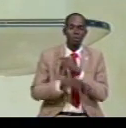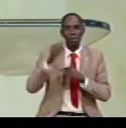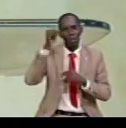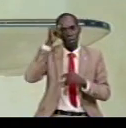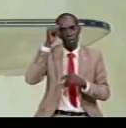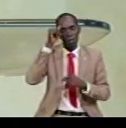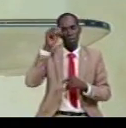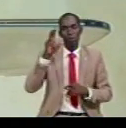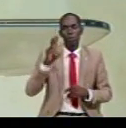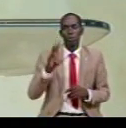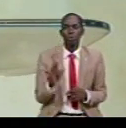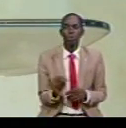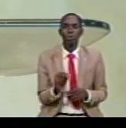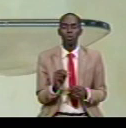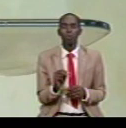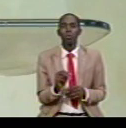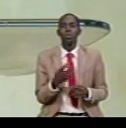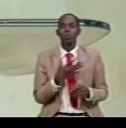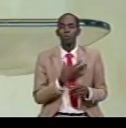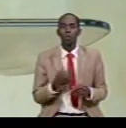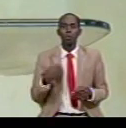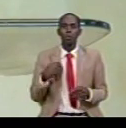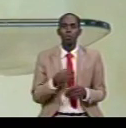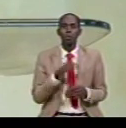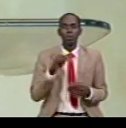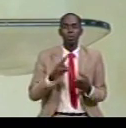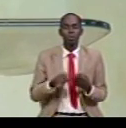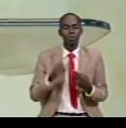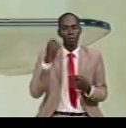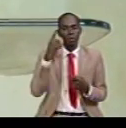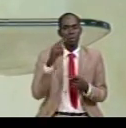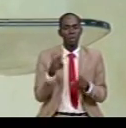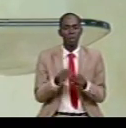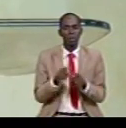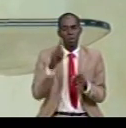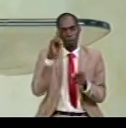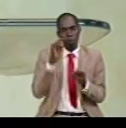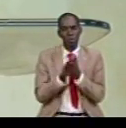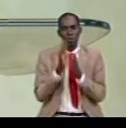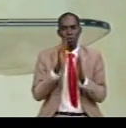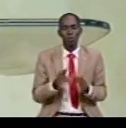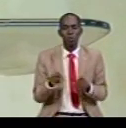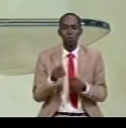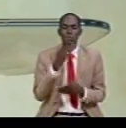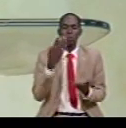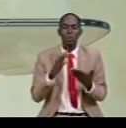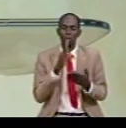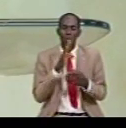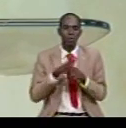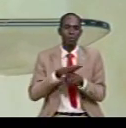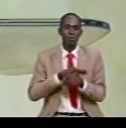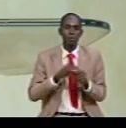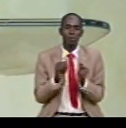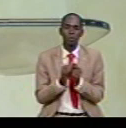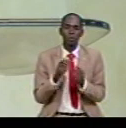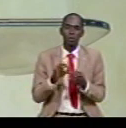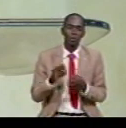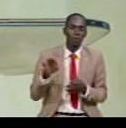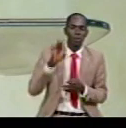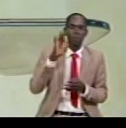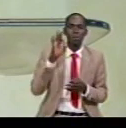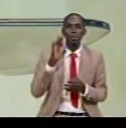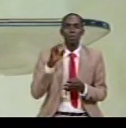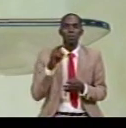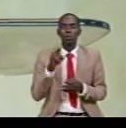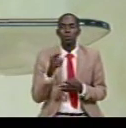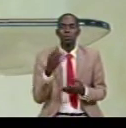devil should also make us understand, as believers, you may be spiritual, you may be high up in the Spirit, you may be,